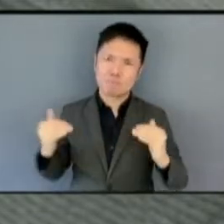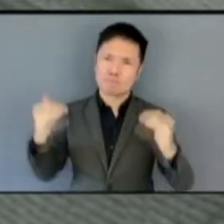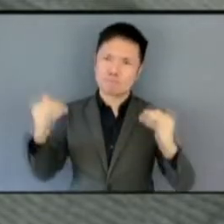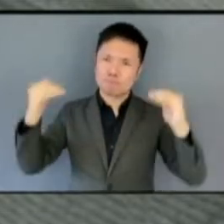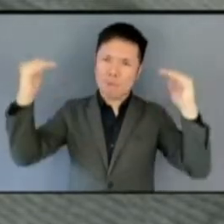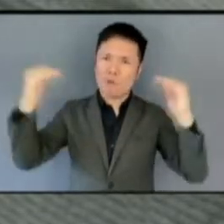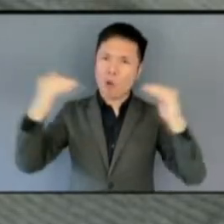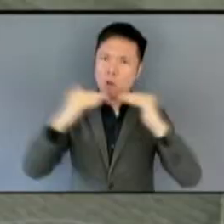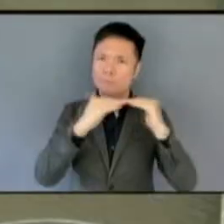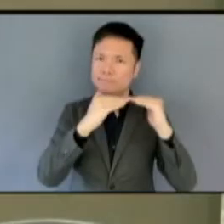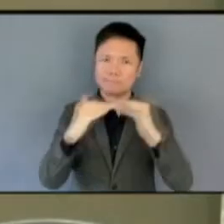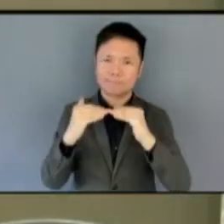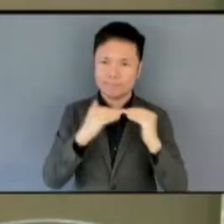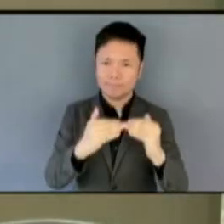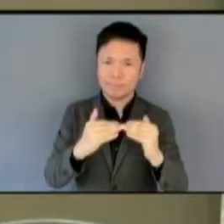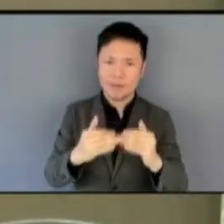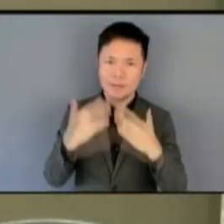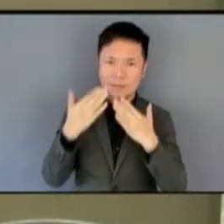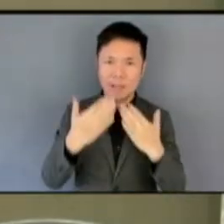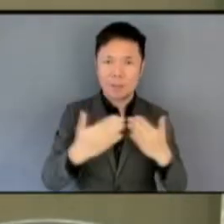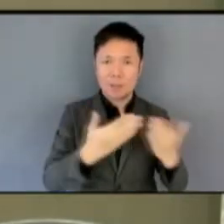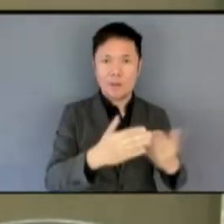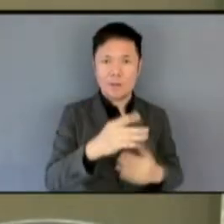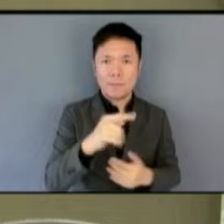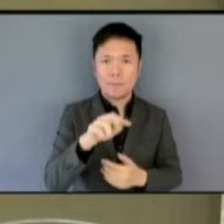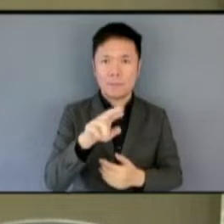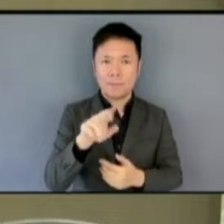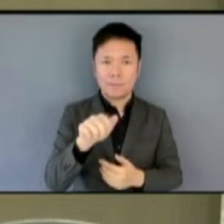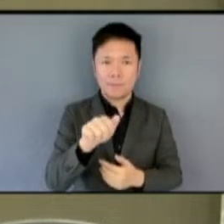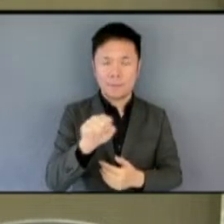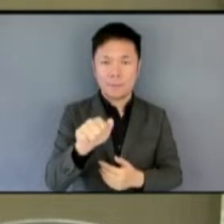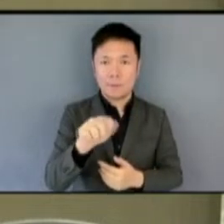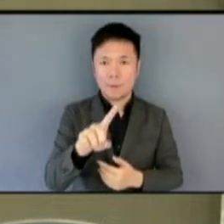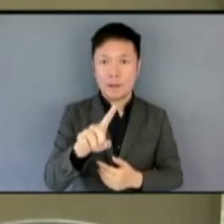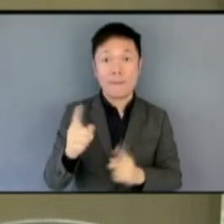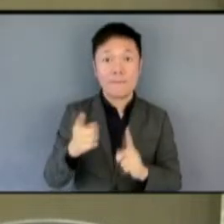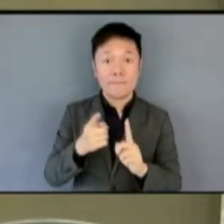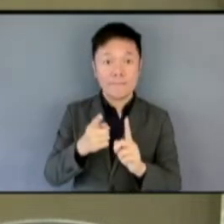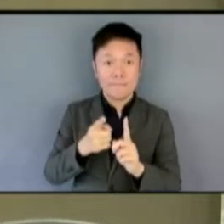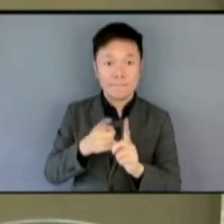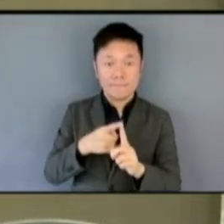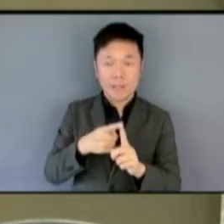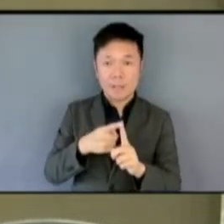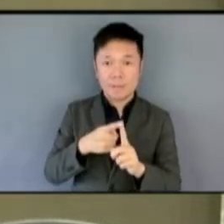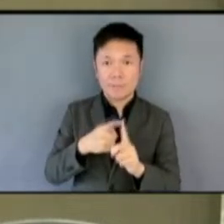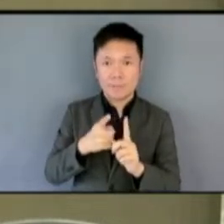Thank you very much. Mr. Prasad. Yeah, thank you. No, first of all, I would just like to